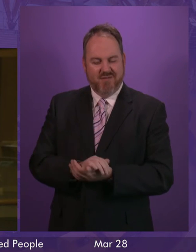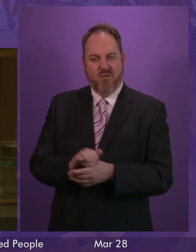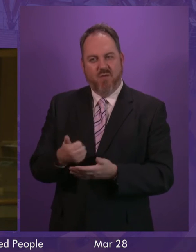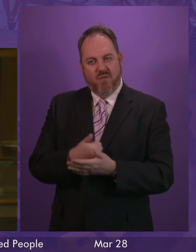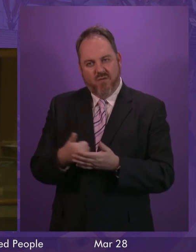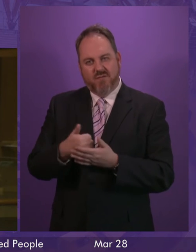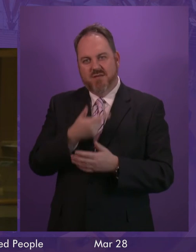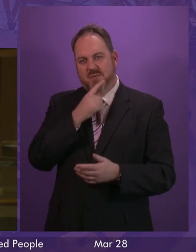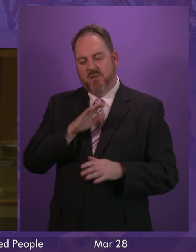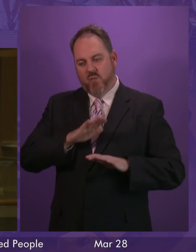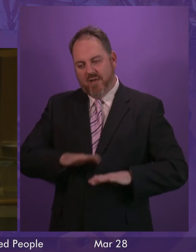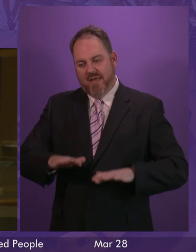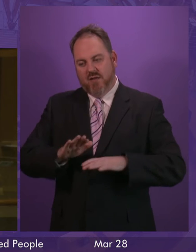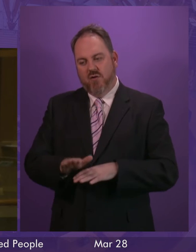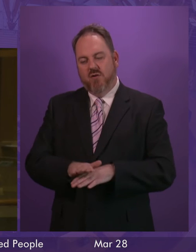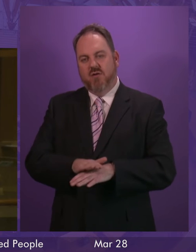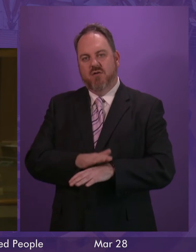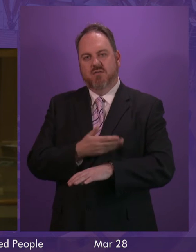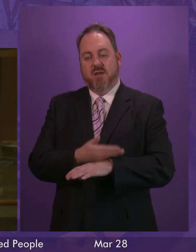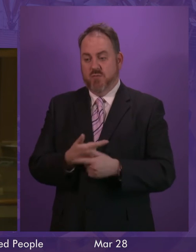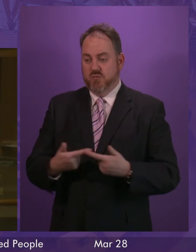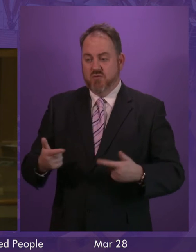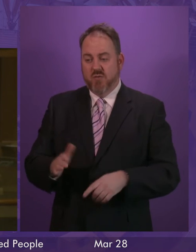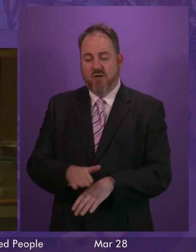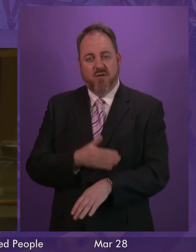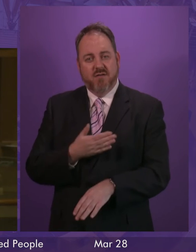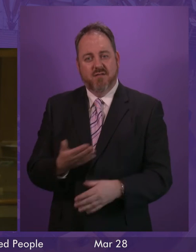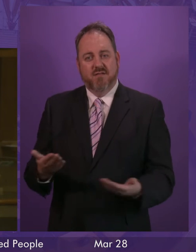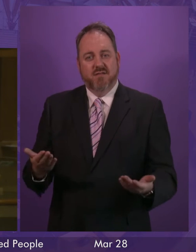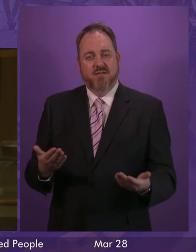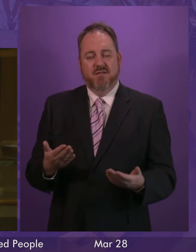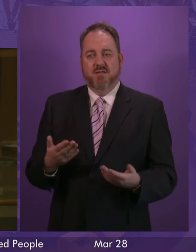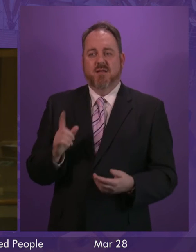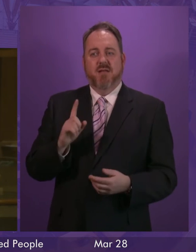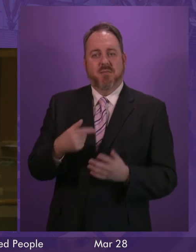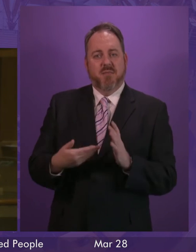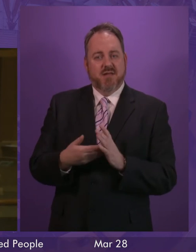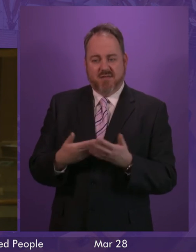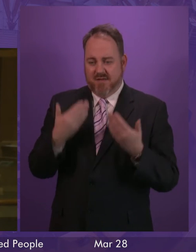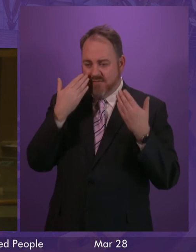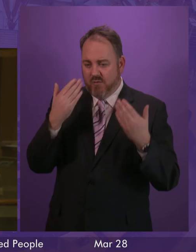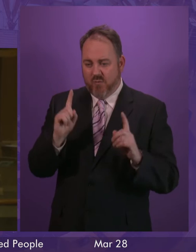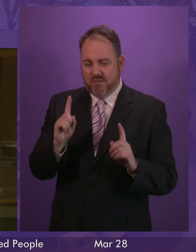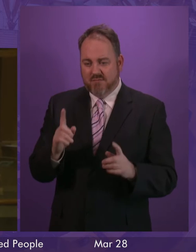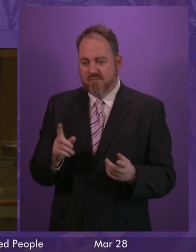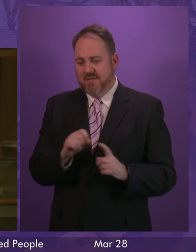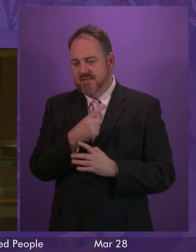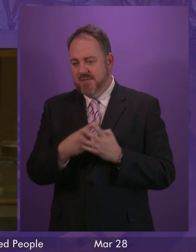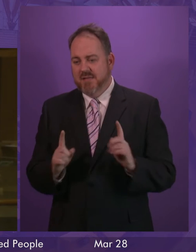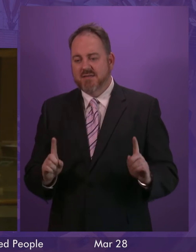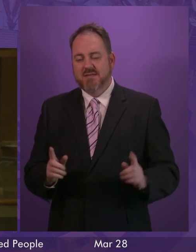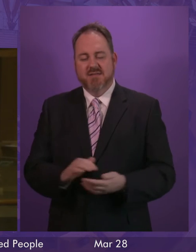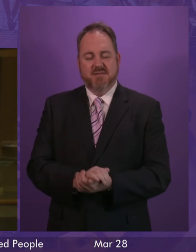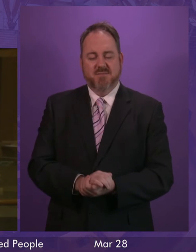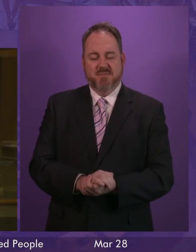to wait, but also in terms of how there is a division often in the ability to access diagnosis. As members will know, I've spoken